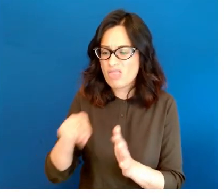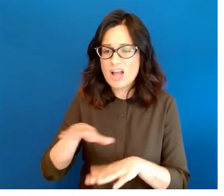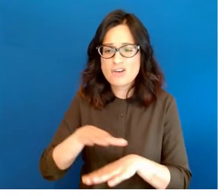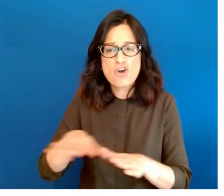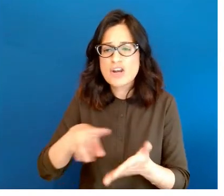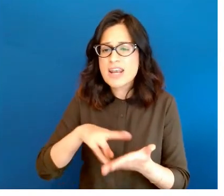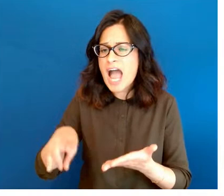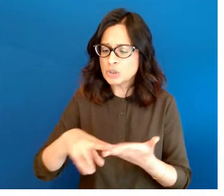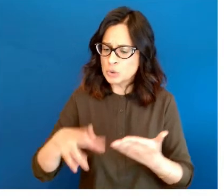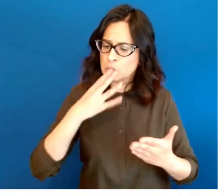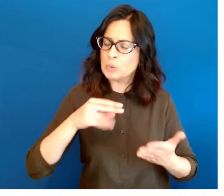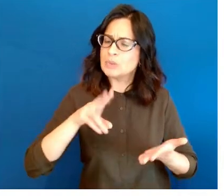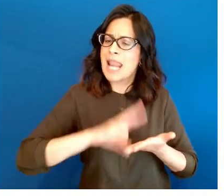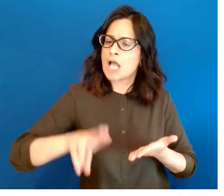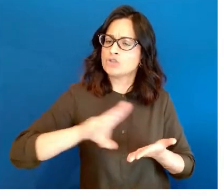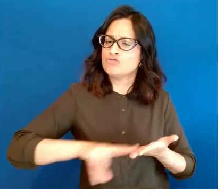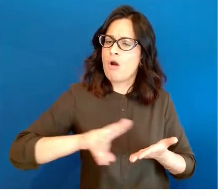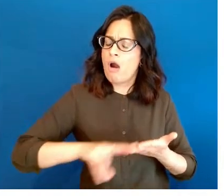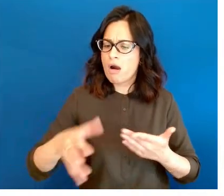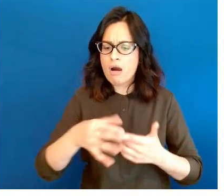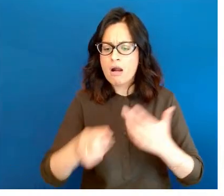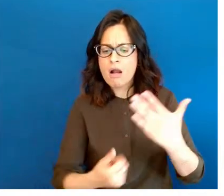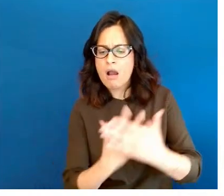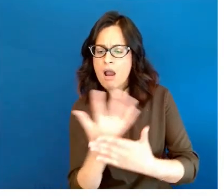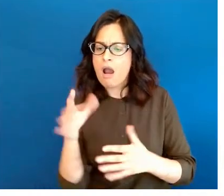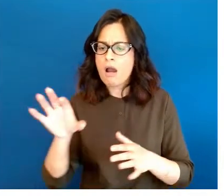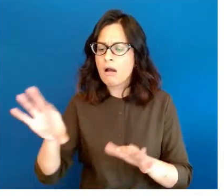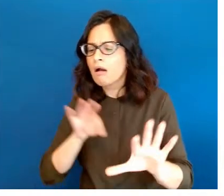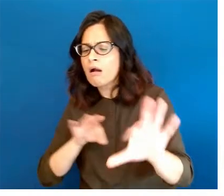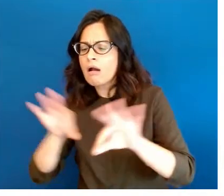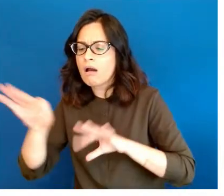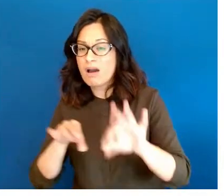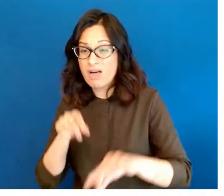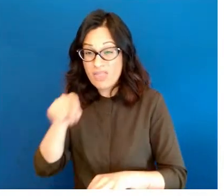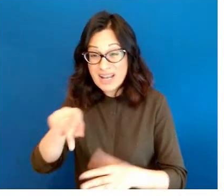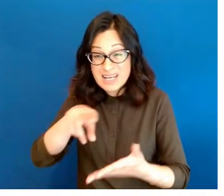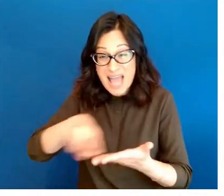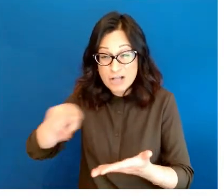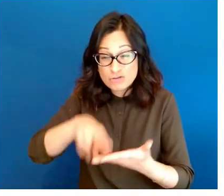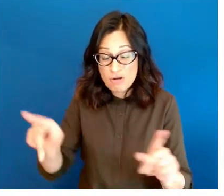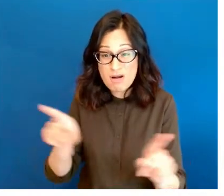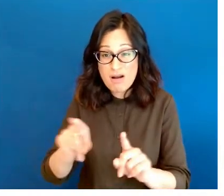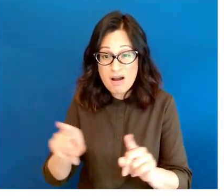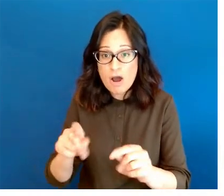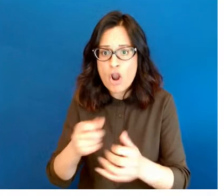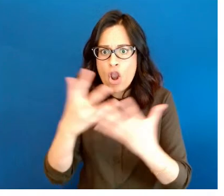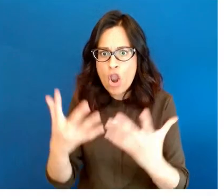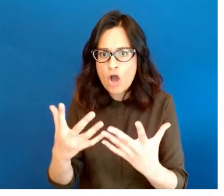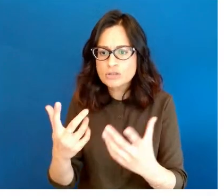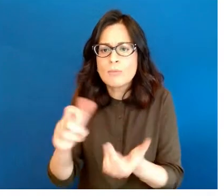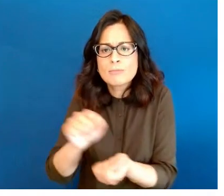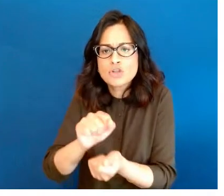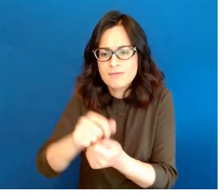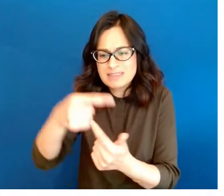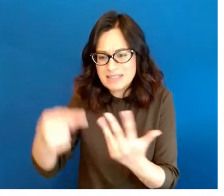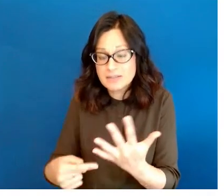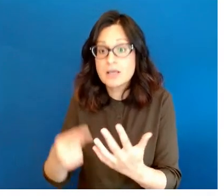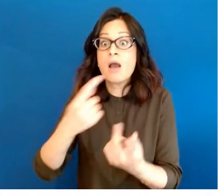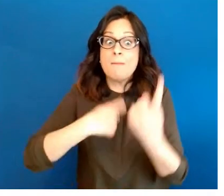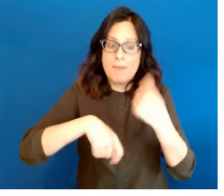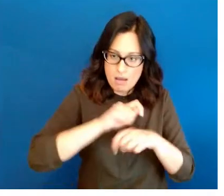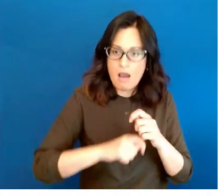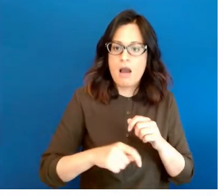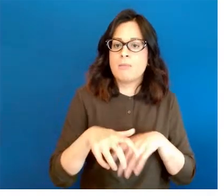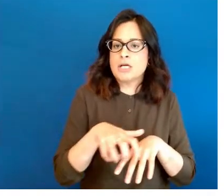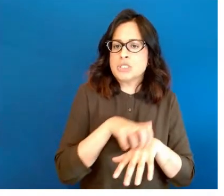natural products. But natural products also have lots of preservatives in them that you can become allergic to, and they